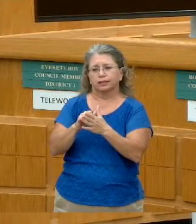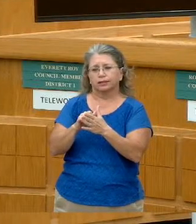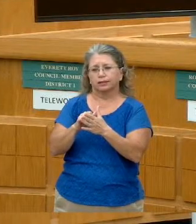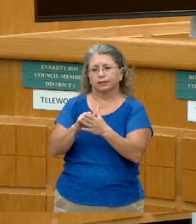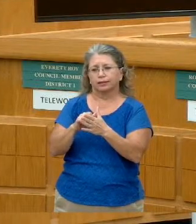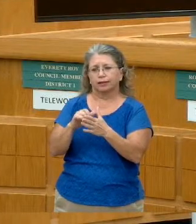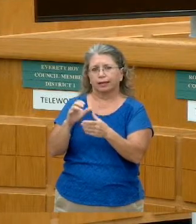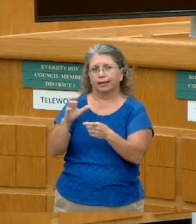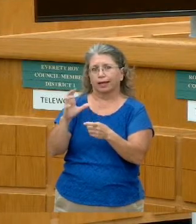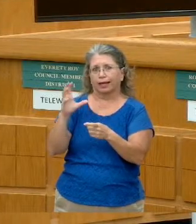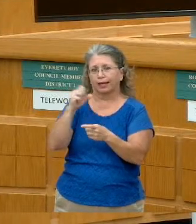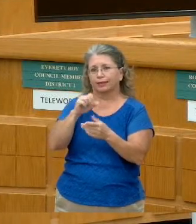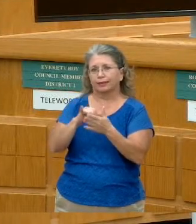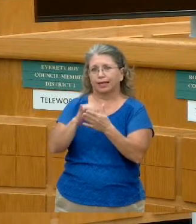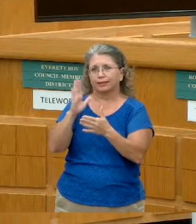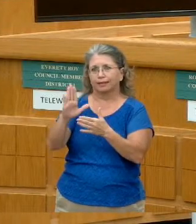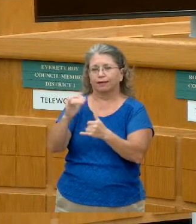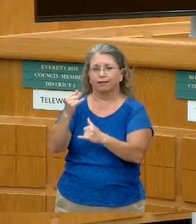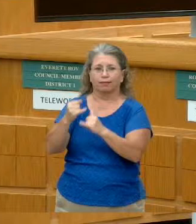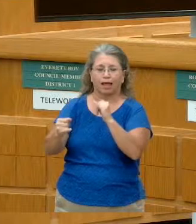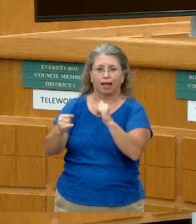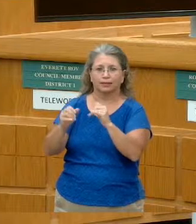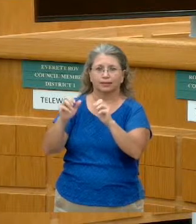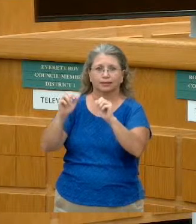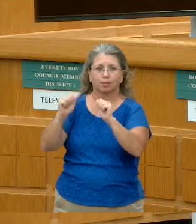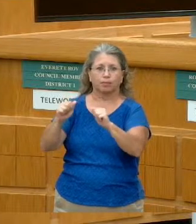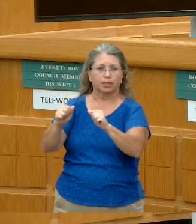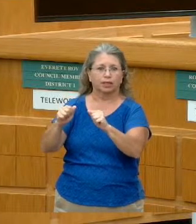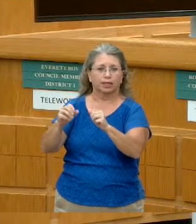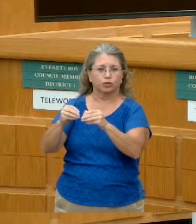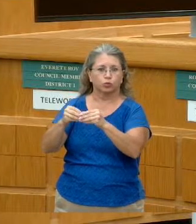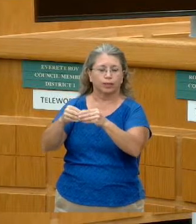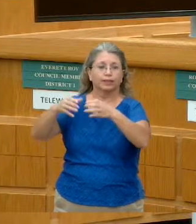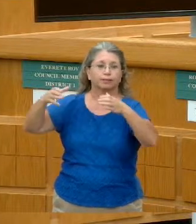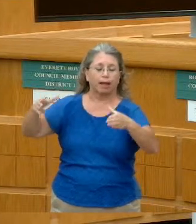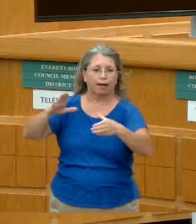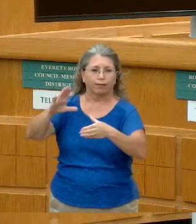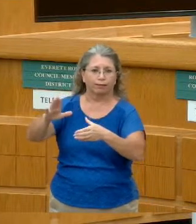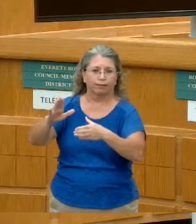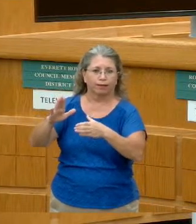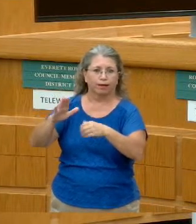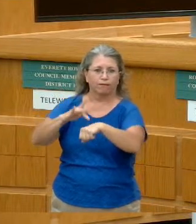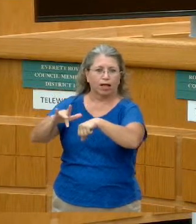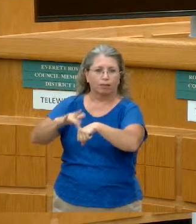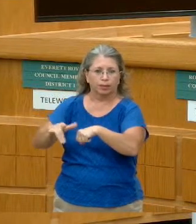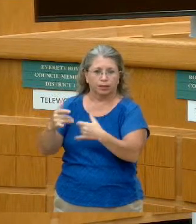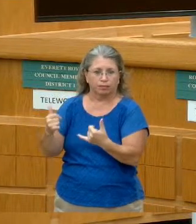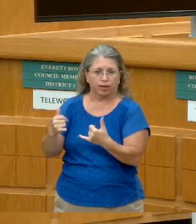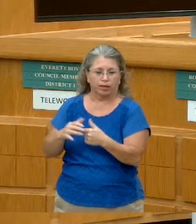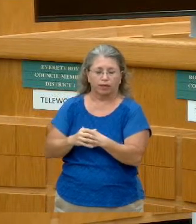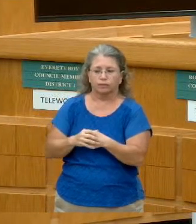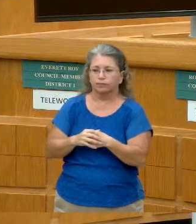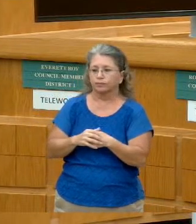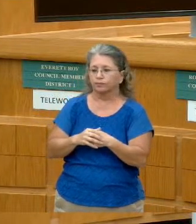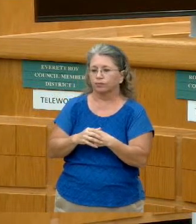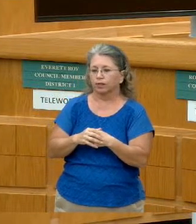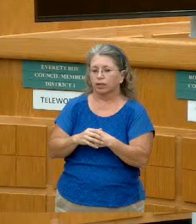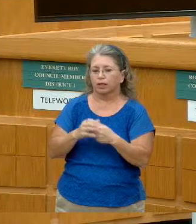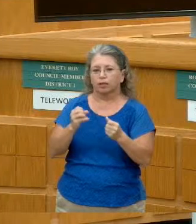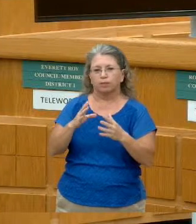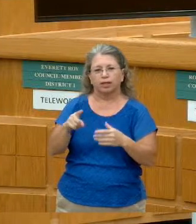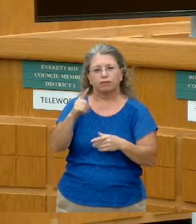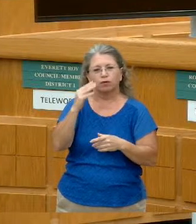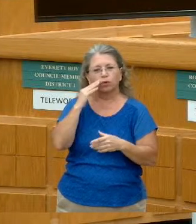last expansion. They have been expanding this entire time. Many of you know that